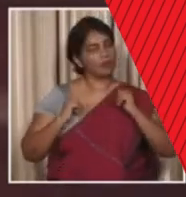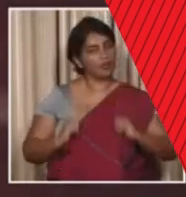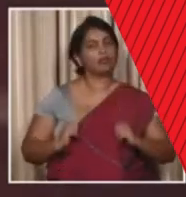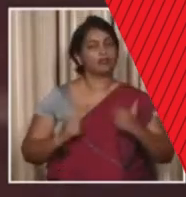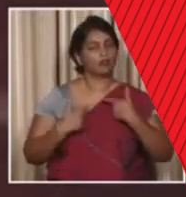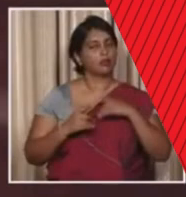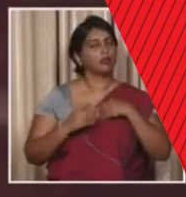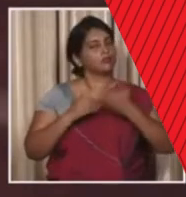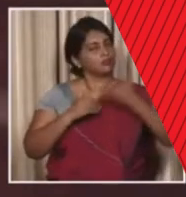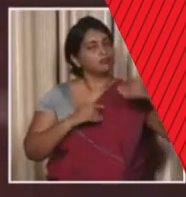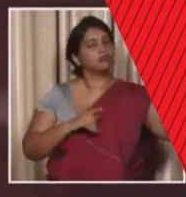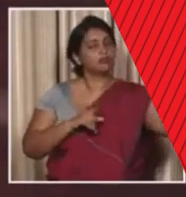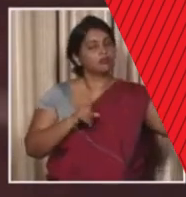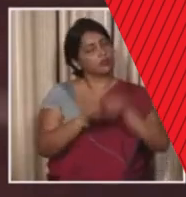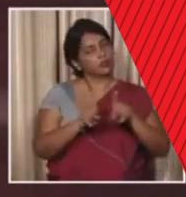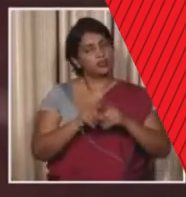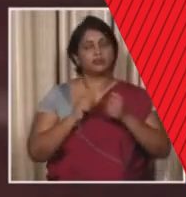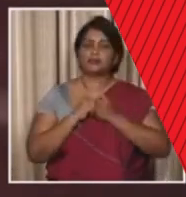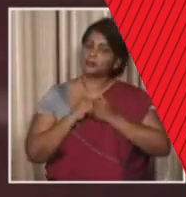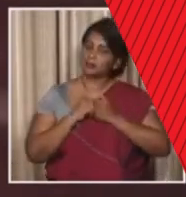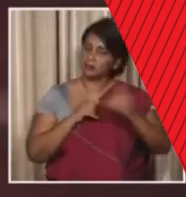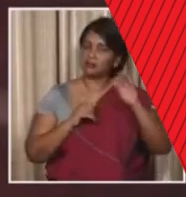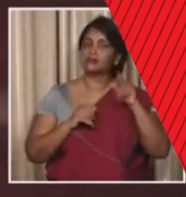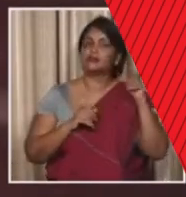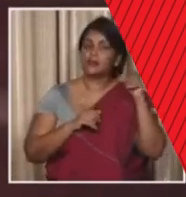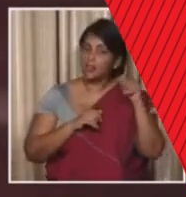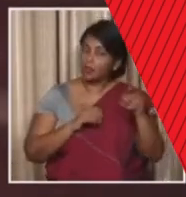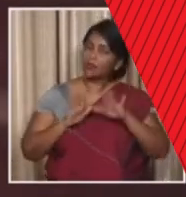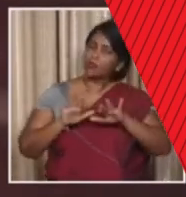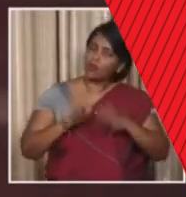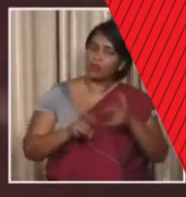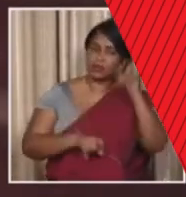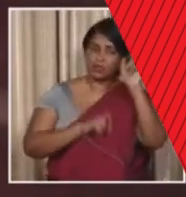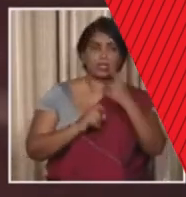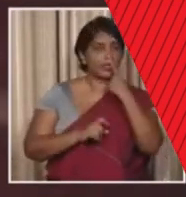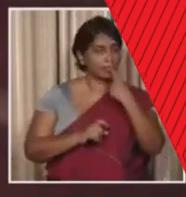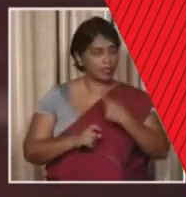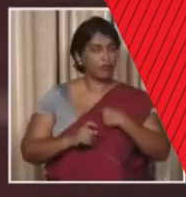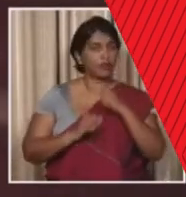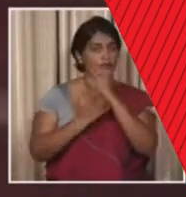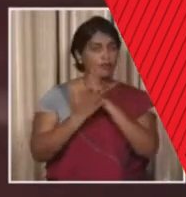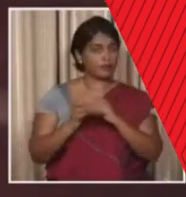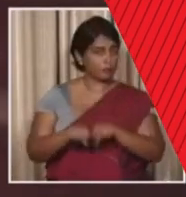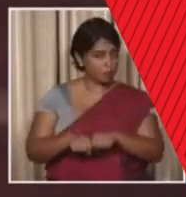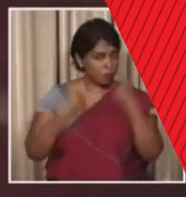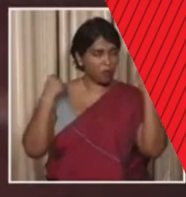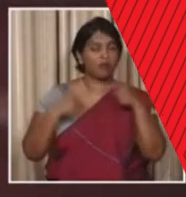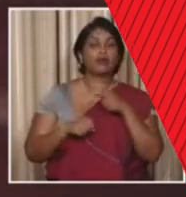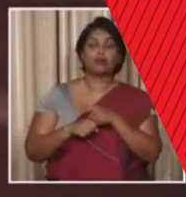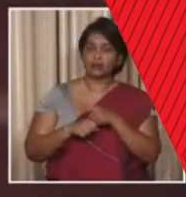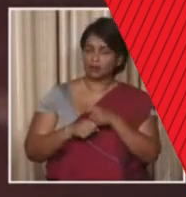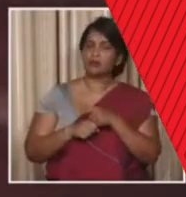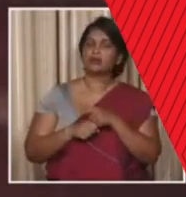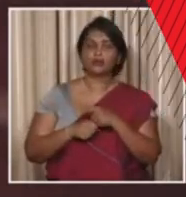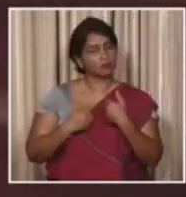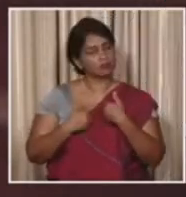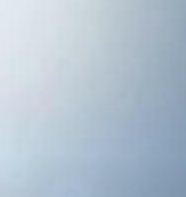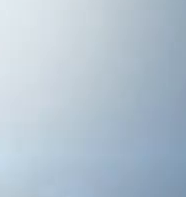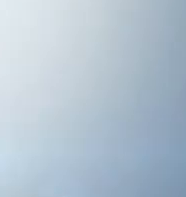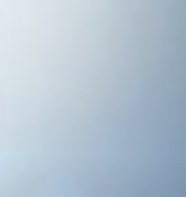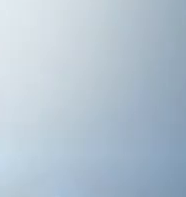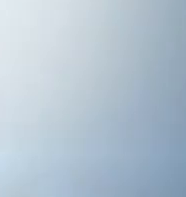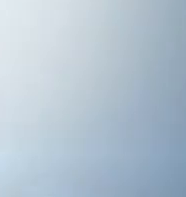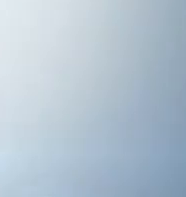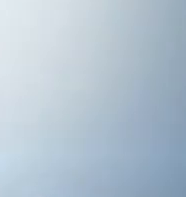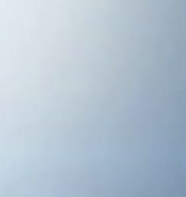anybody wants to take me to court and say that I have violated the constitution, I'm ever willing to go to any court and defend myself. Thank you.